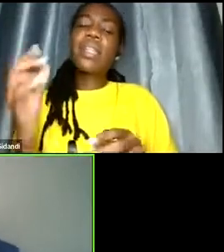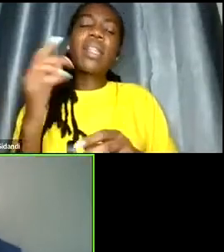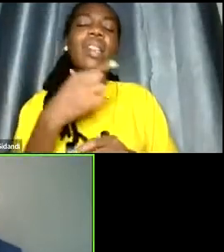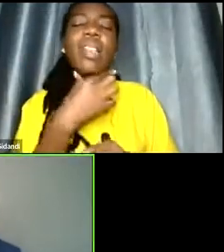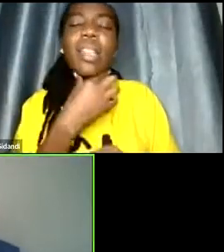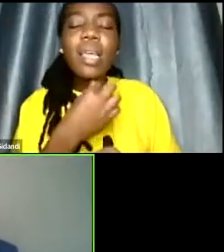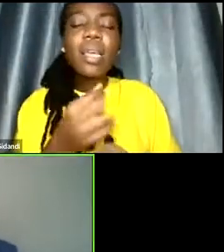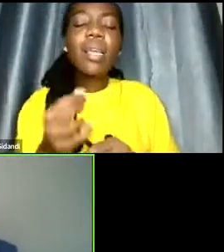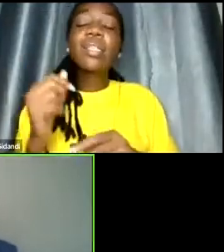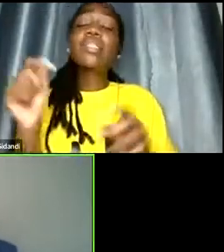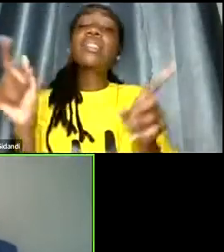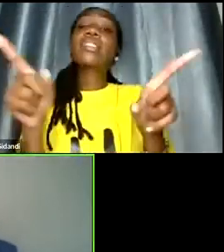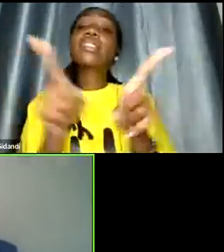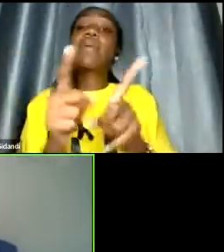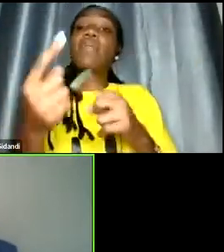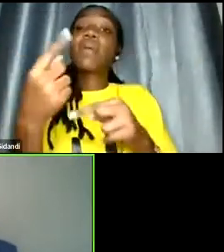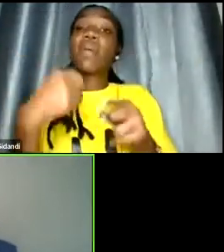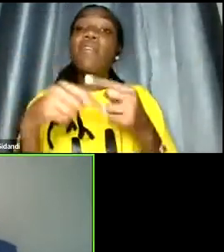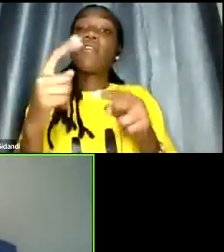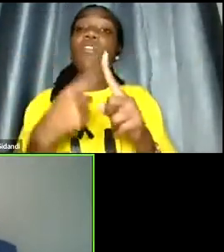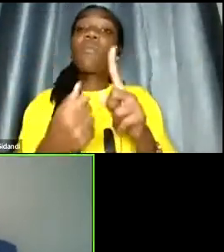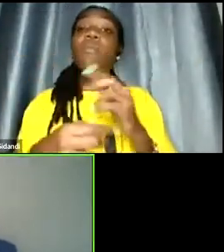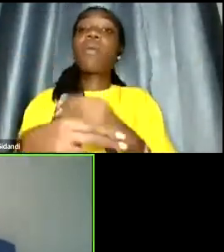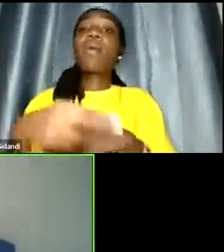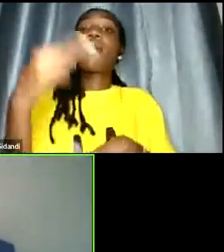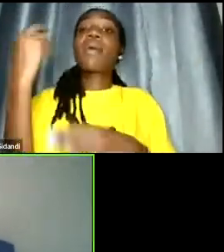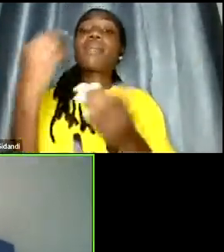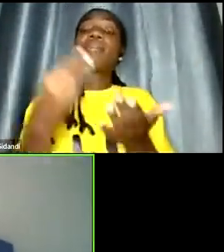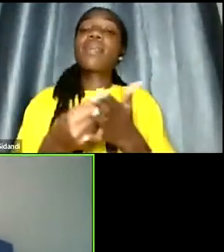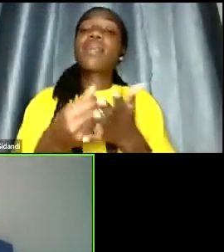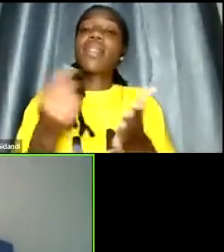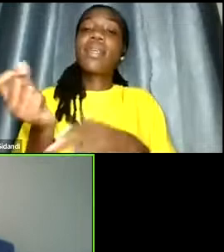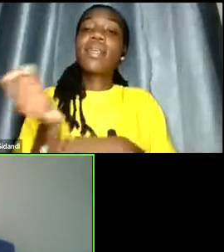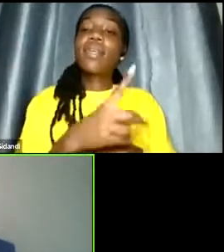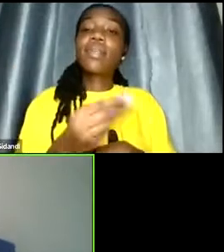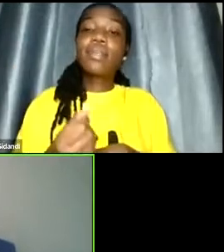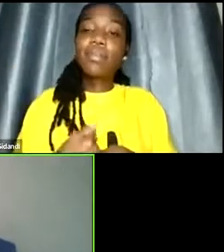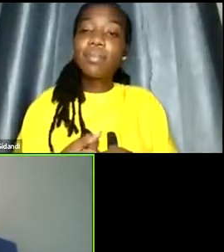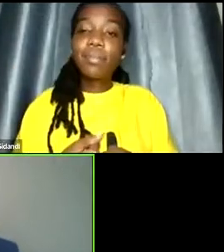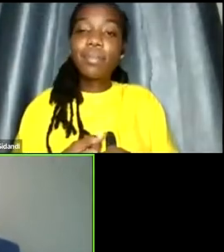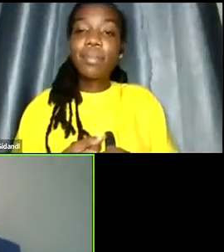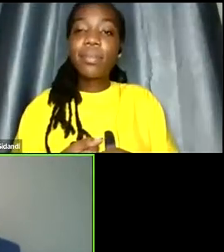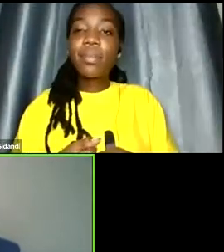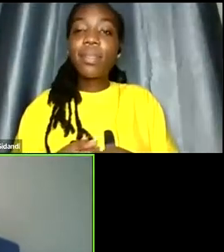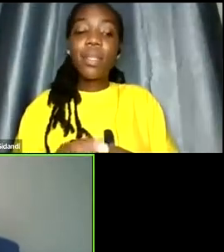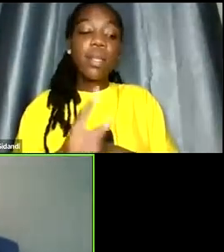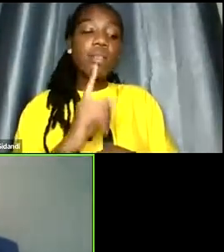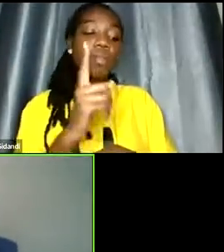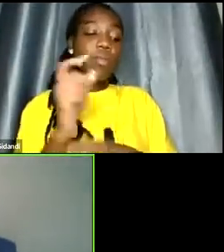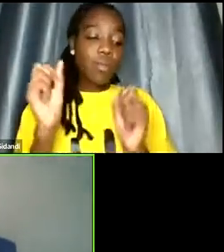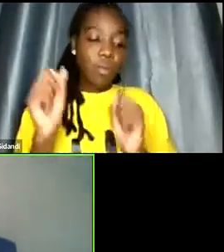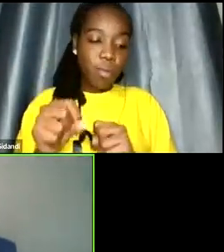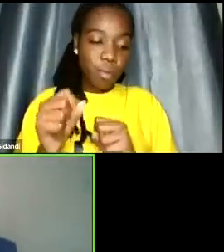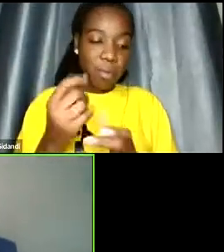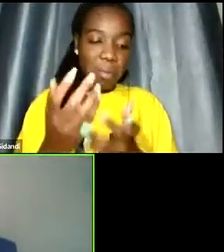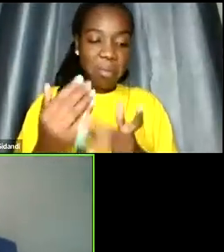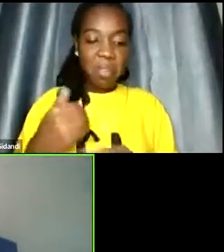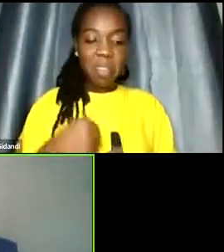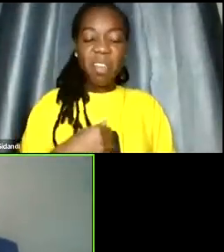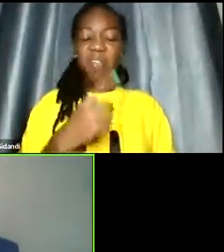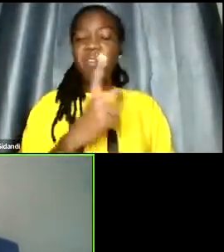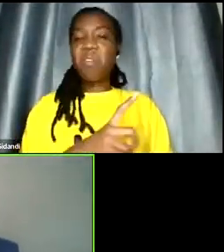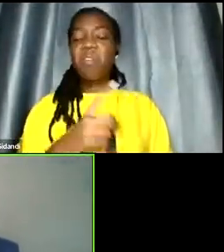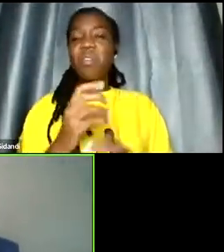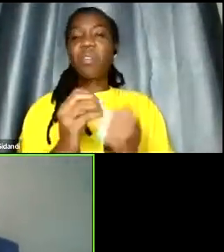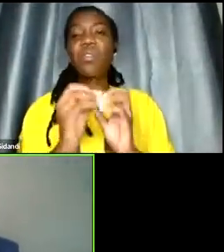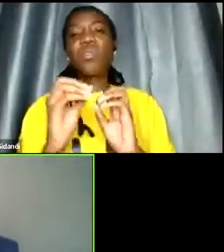came for the high salary, for the high position, they will also leave very quickly. They might not have the loyalty. They